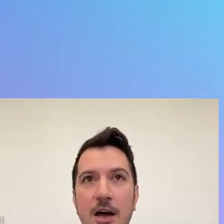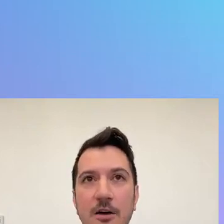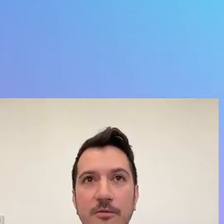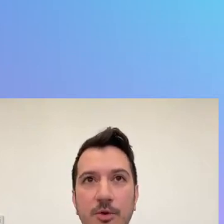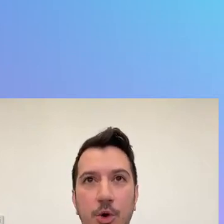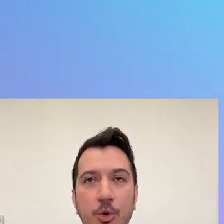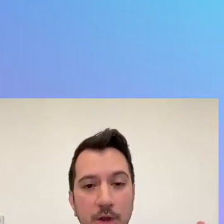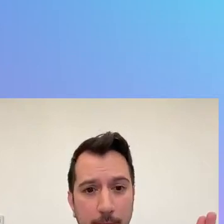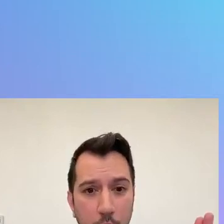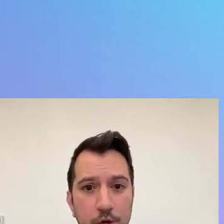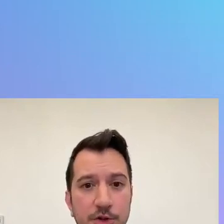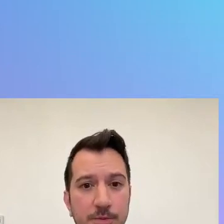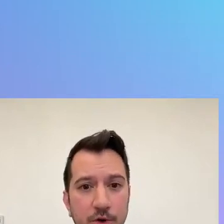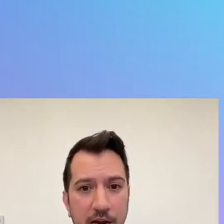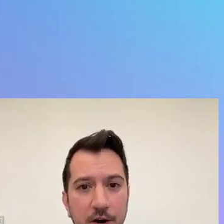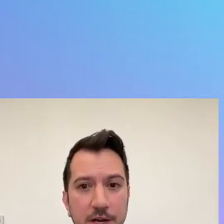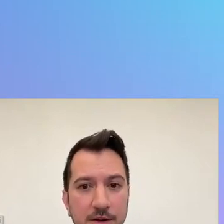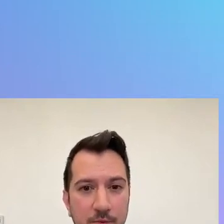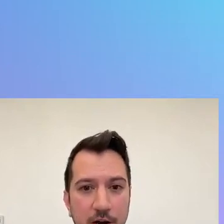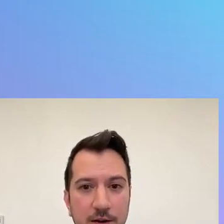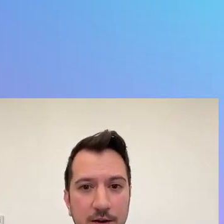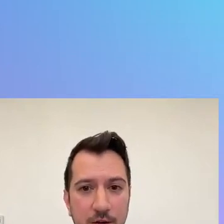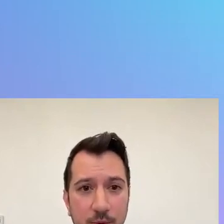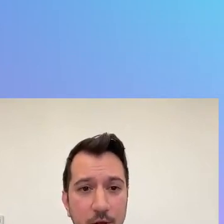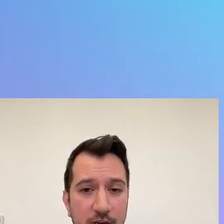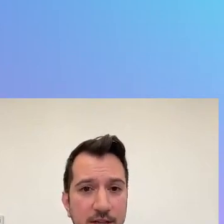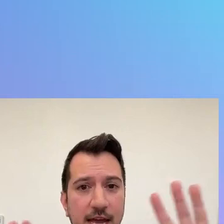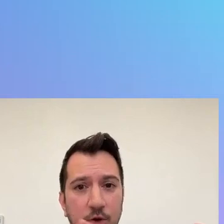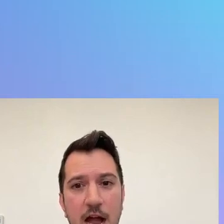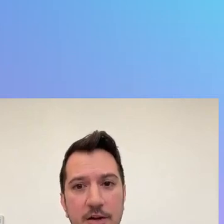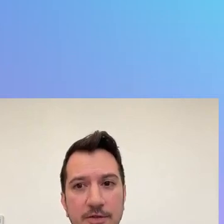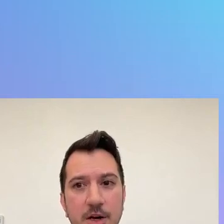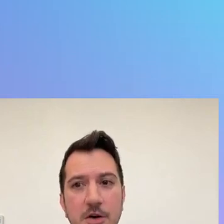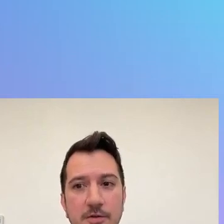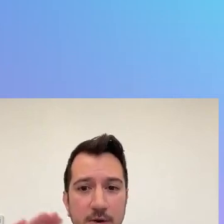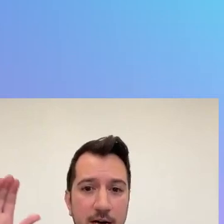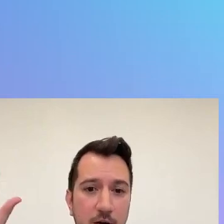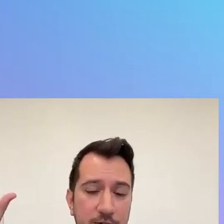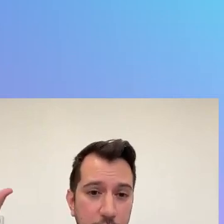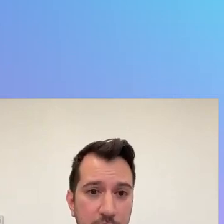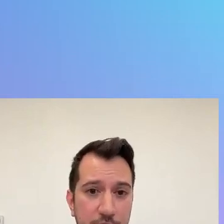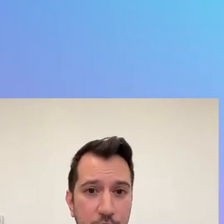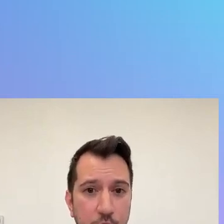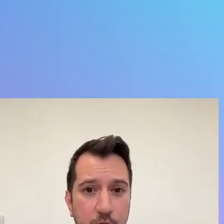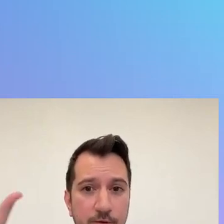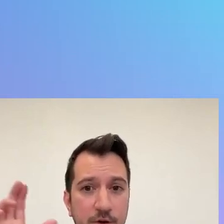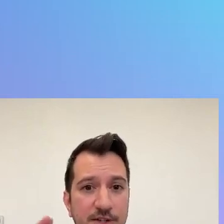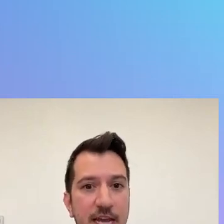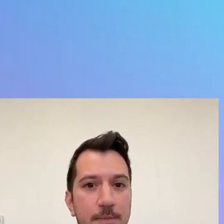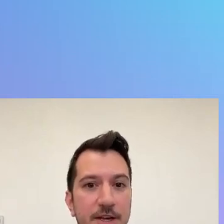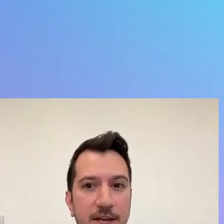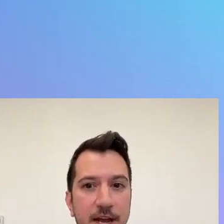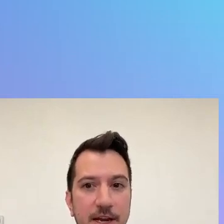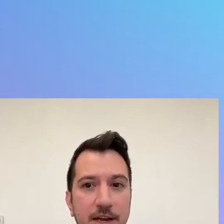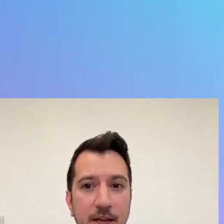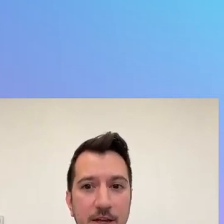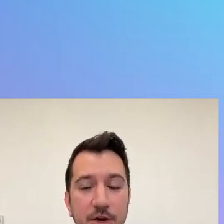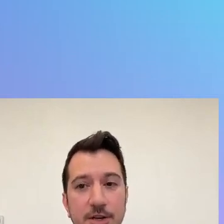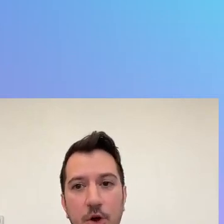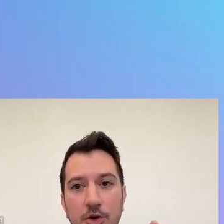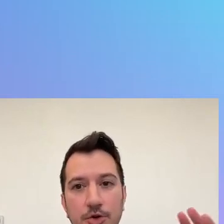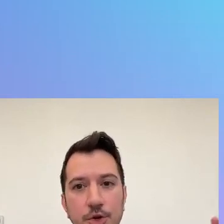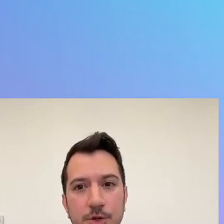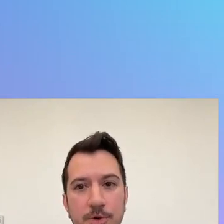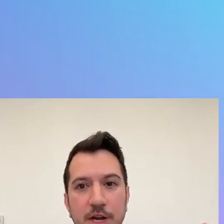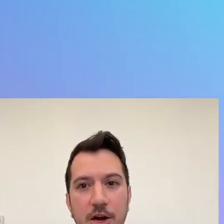does have, quote unquote, like more usable area, right? When we looked at that graph of 2.2 versus the APCA, there